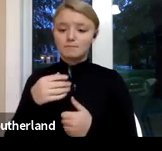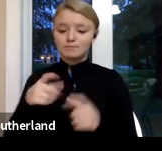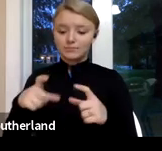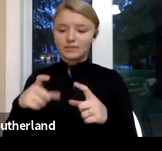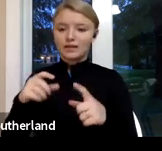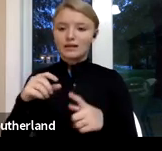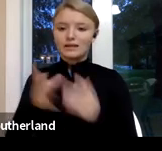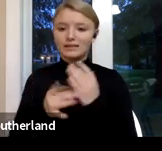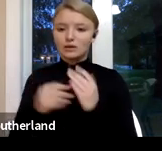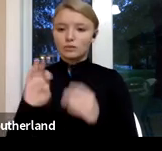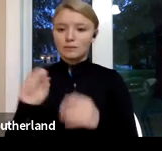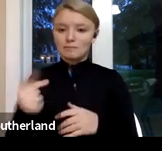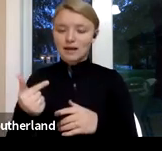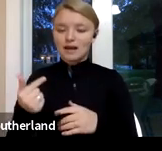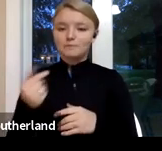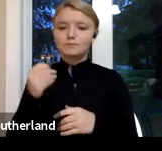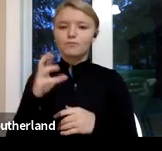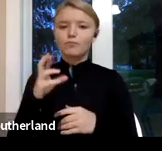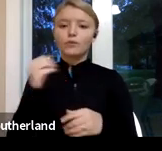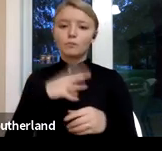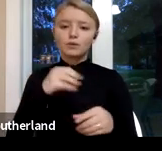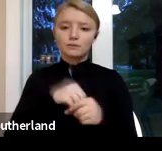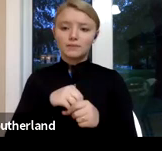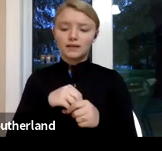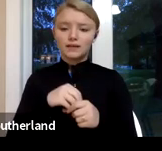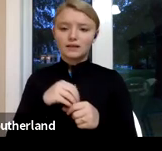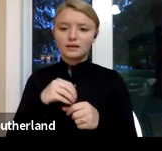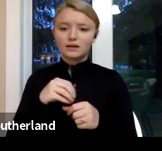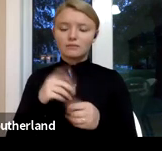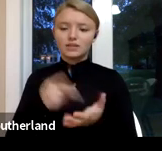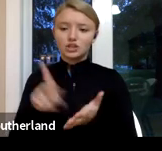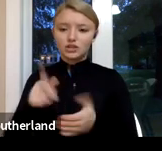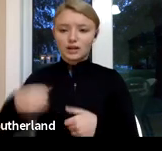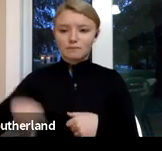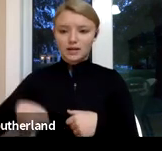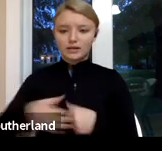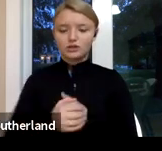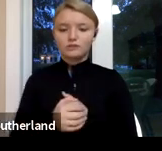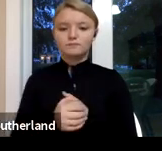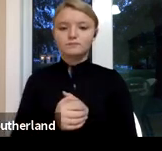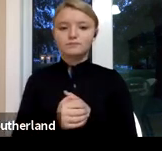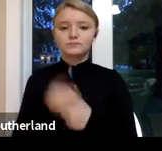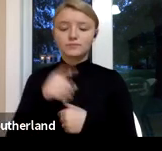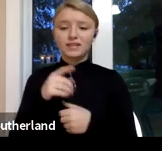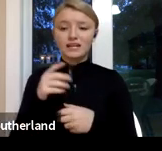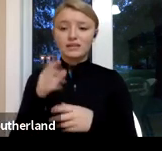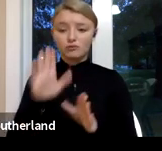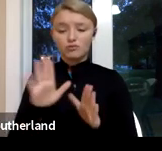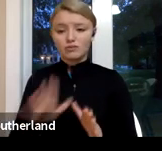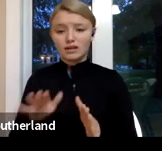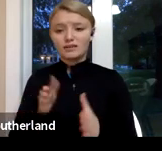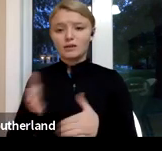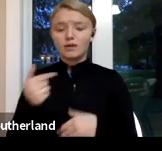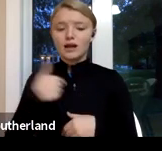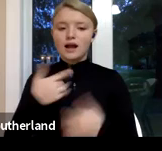know, or I'll put them in my checked baggage. And they are just really convenient that way. I usually have